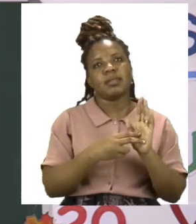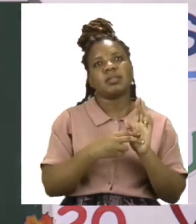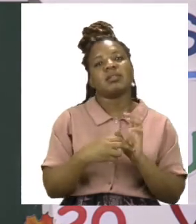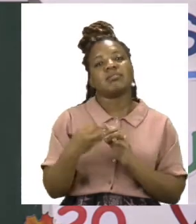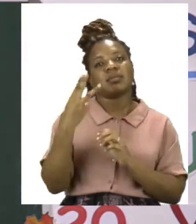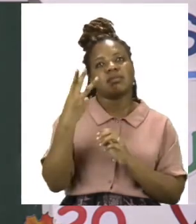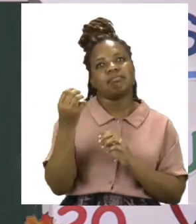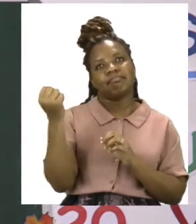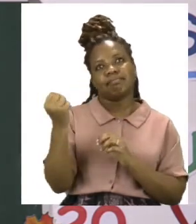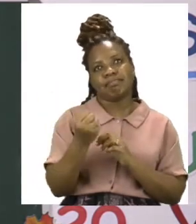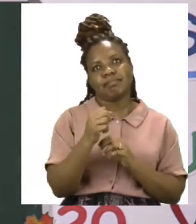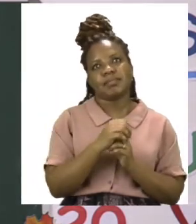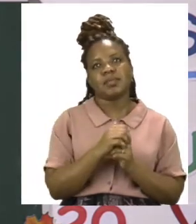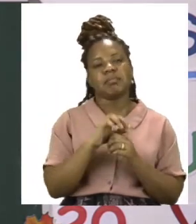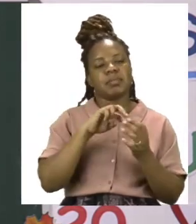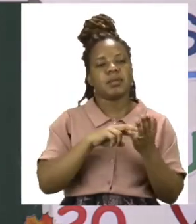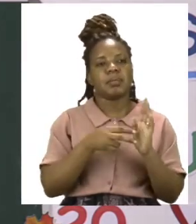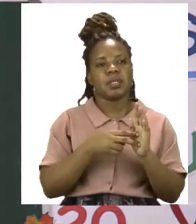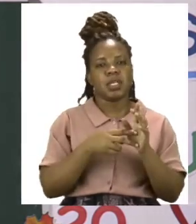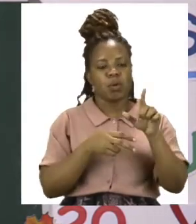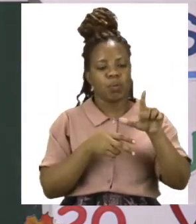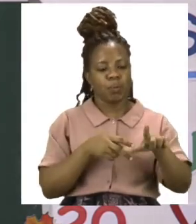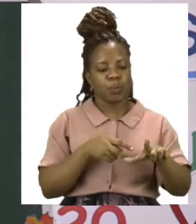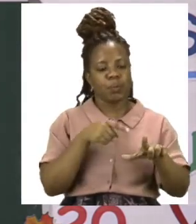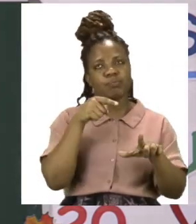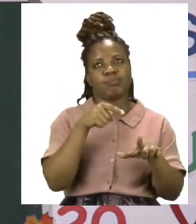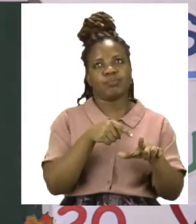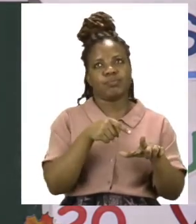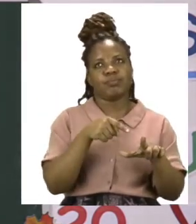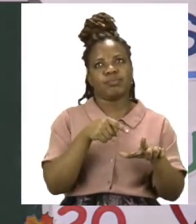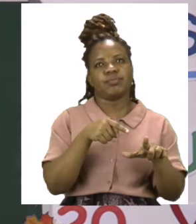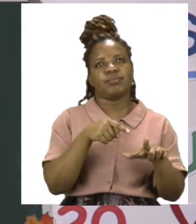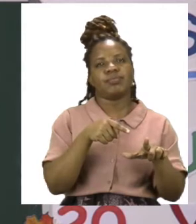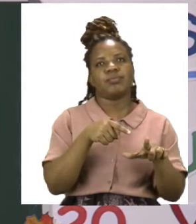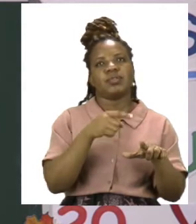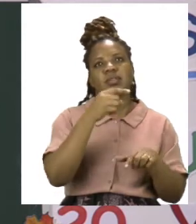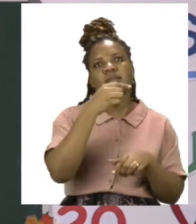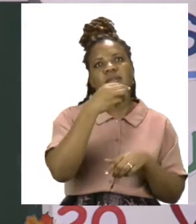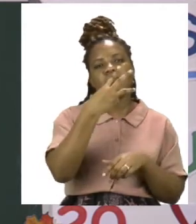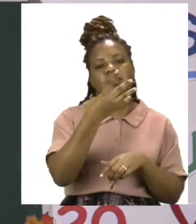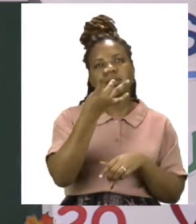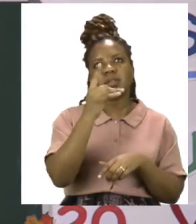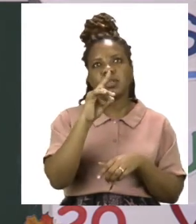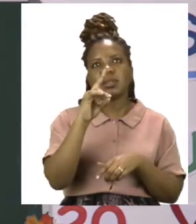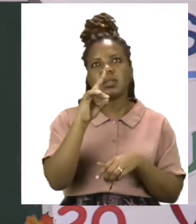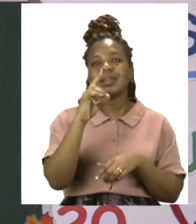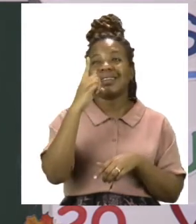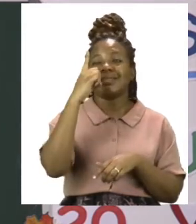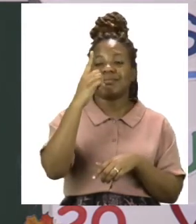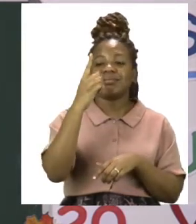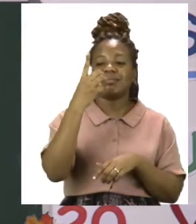would be sitting at the bottom. And then 16 will be high in the